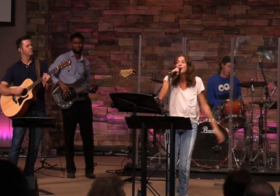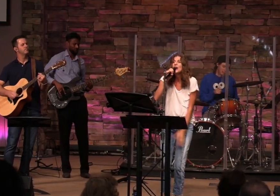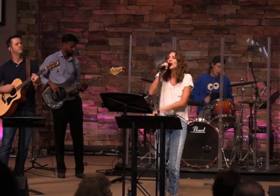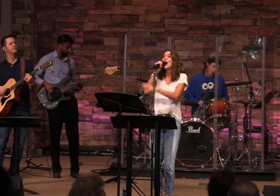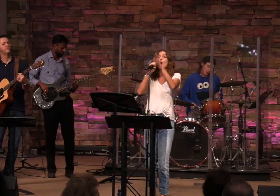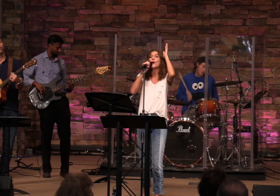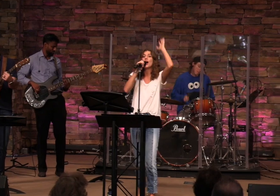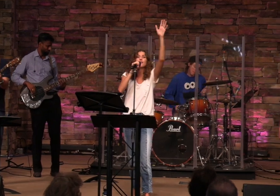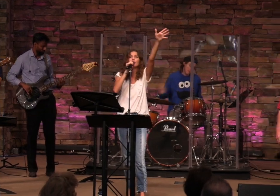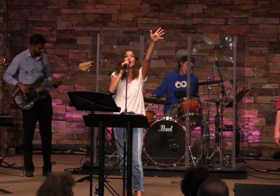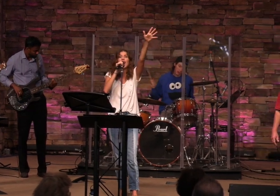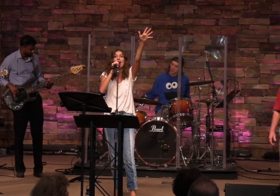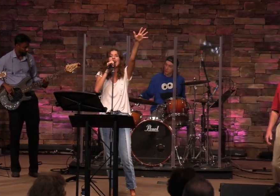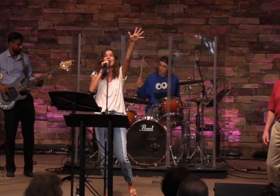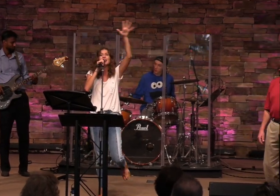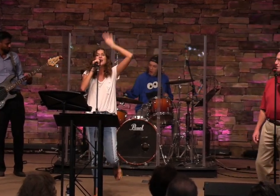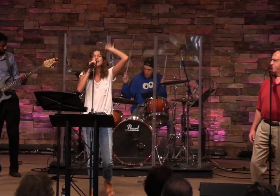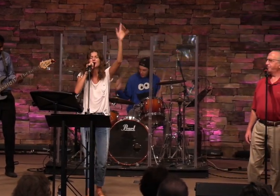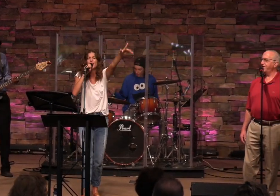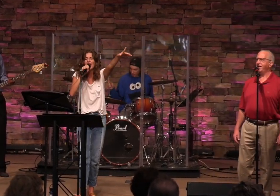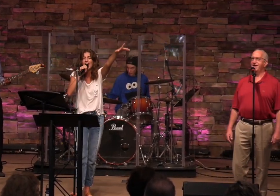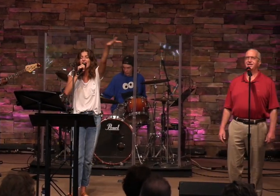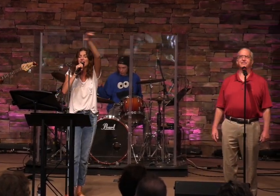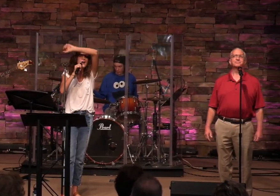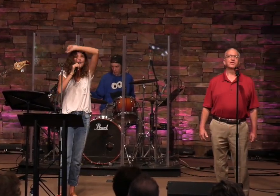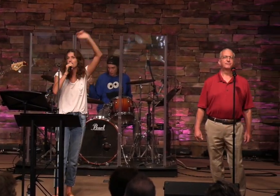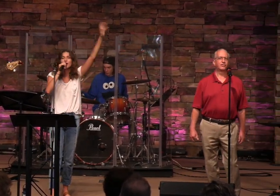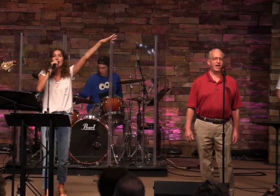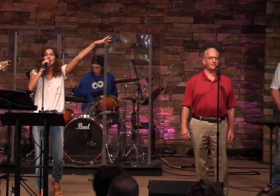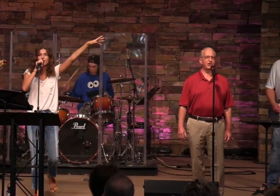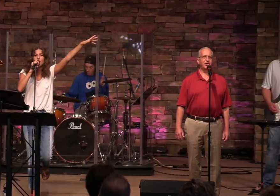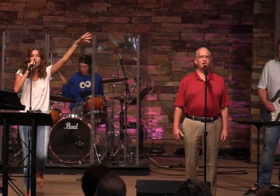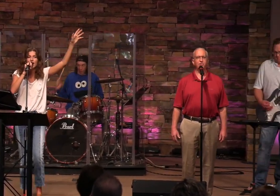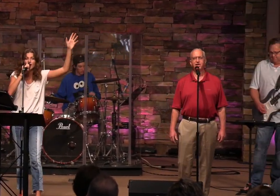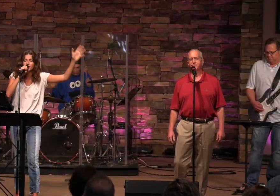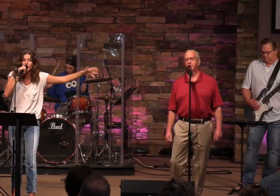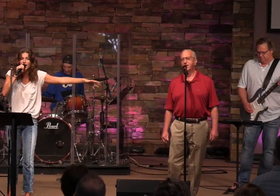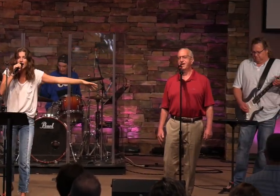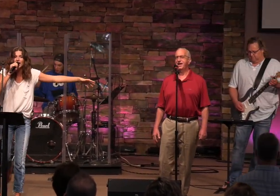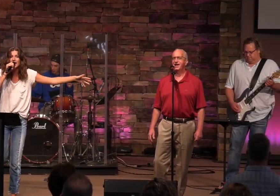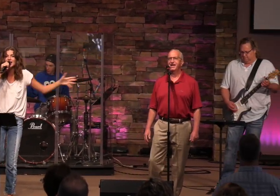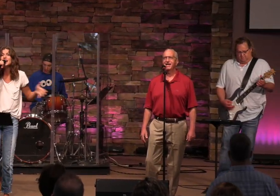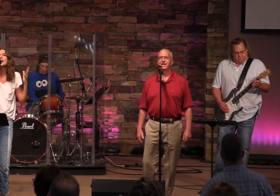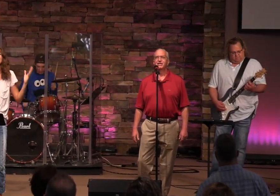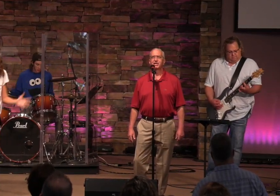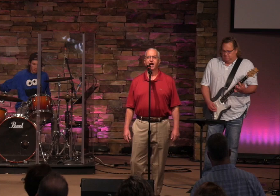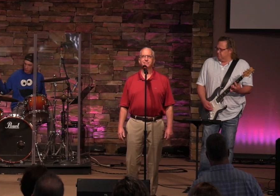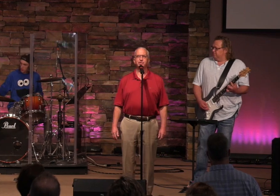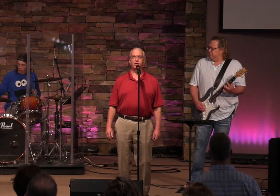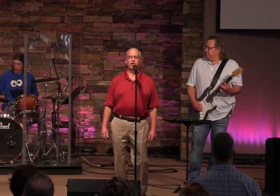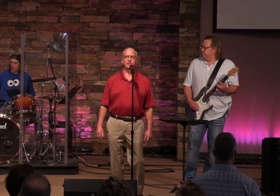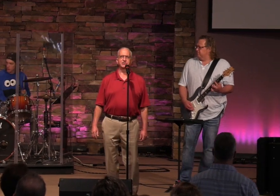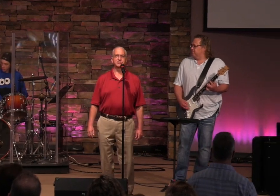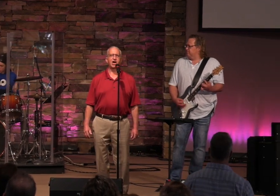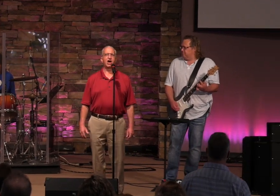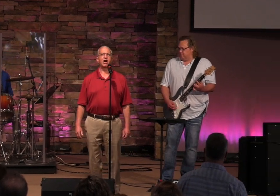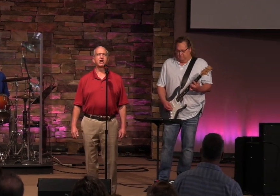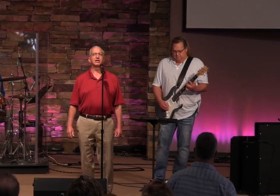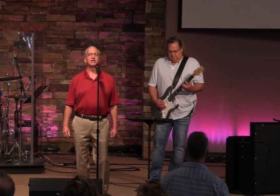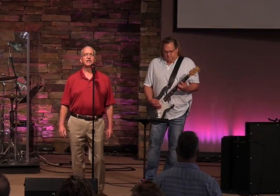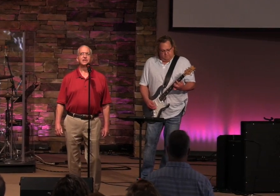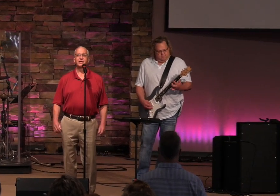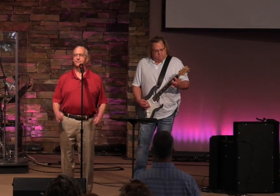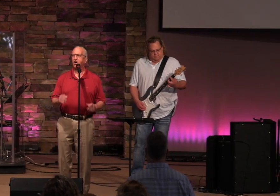Oh, your grace, Oh, Forever we're free Come join the